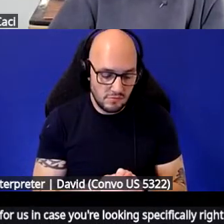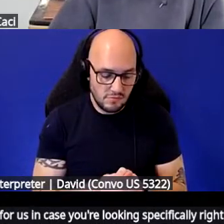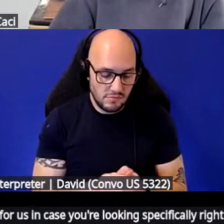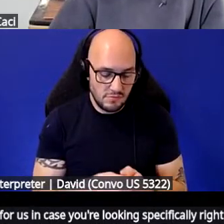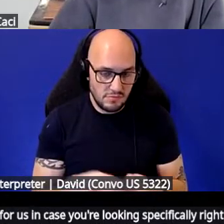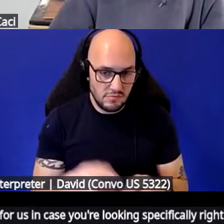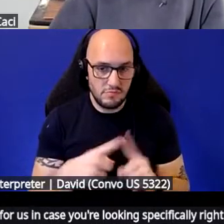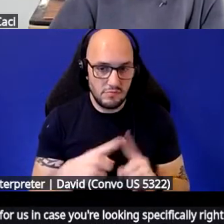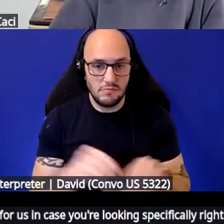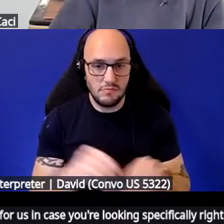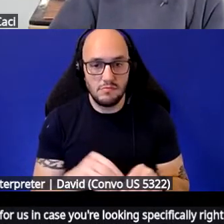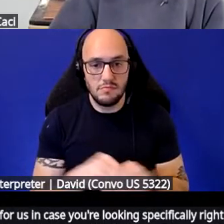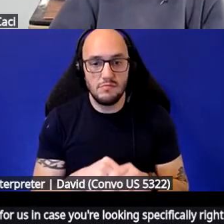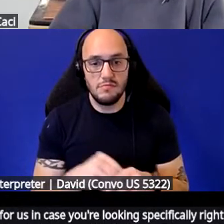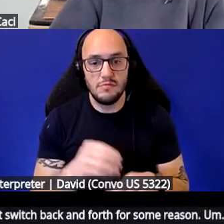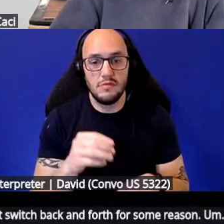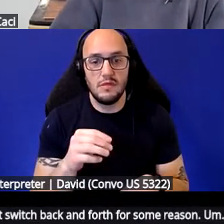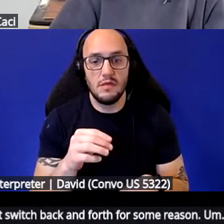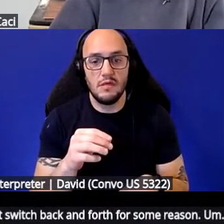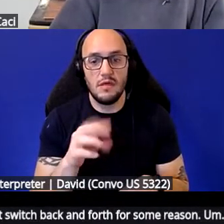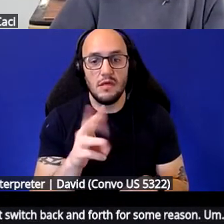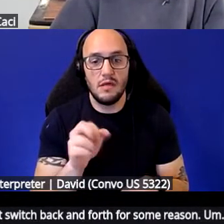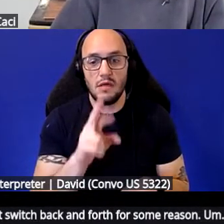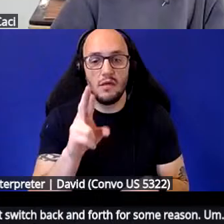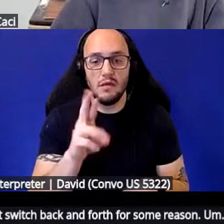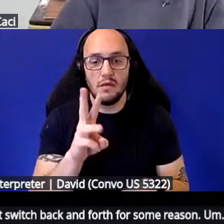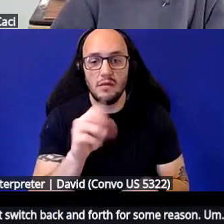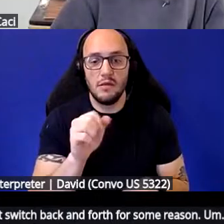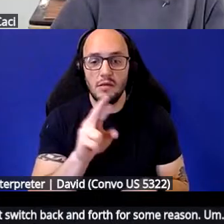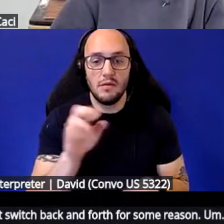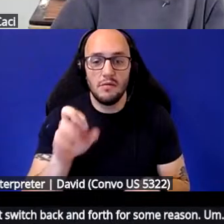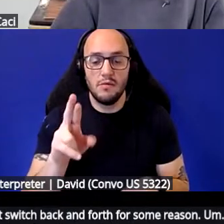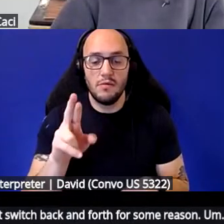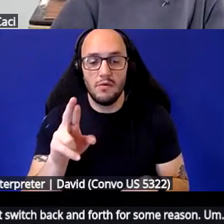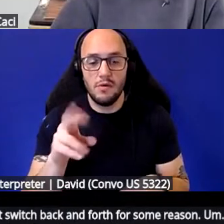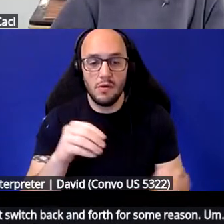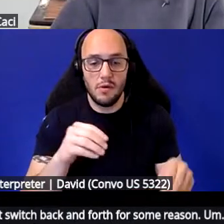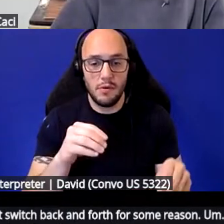But inside of the Warrior Movement, under other product resources,